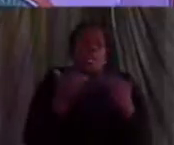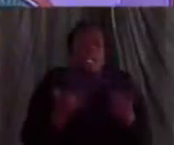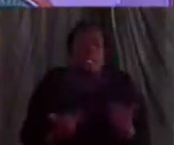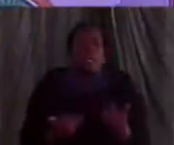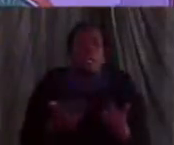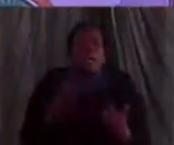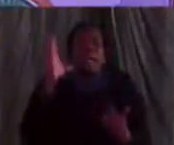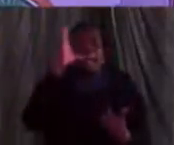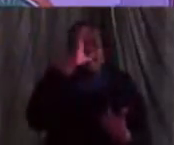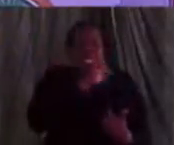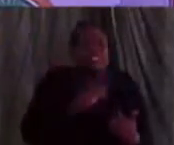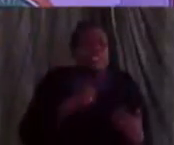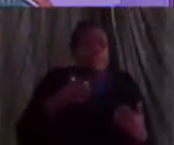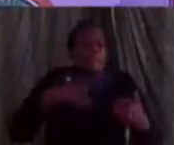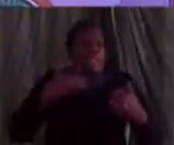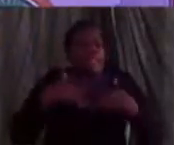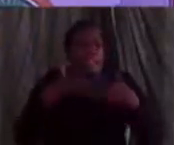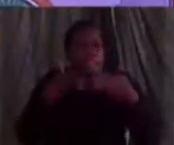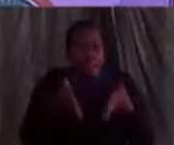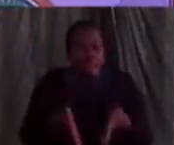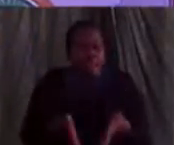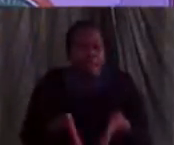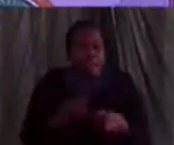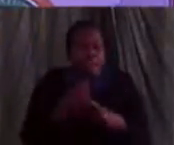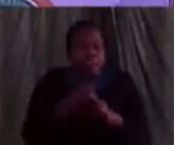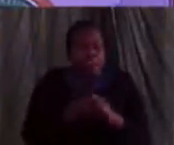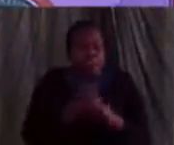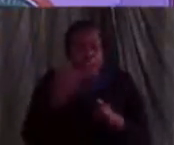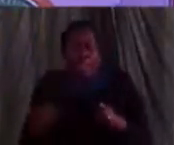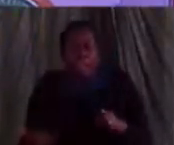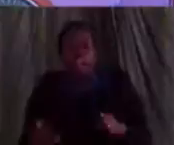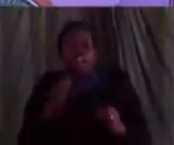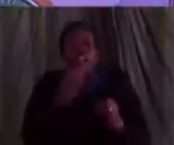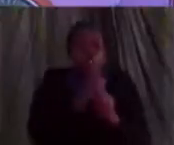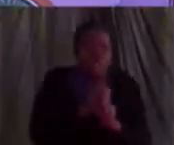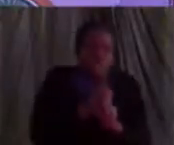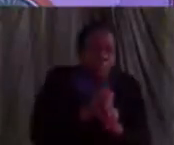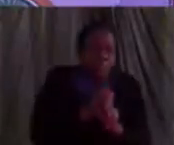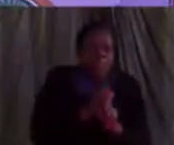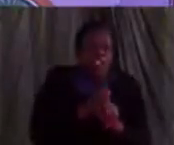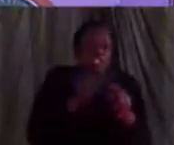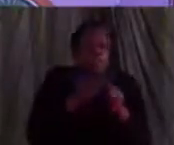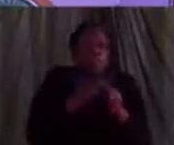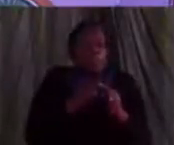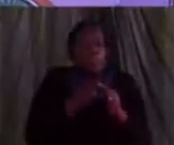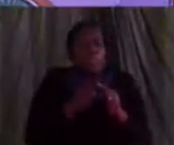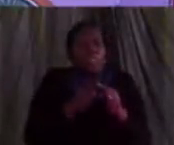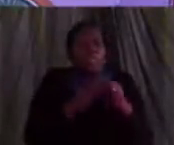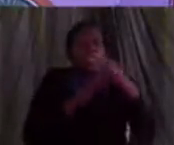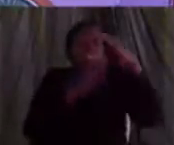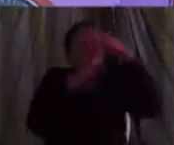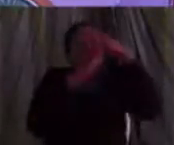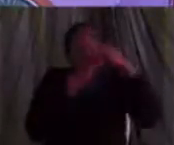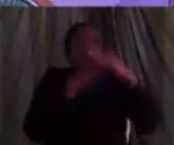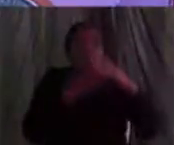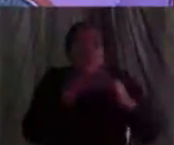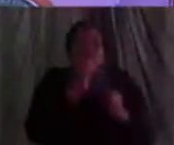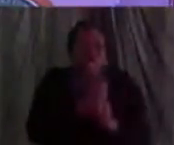misconduct to that extent, from a junior officer from a senior officer to a junior officer, or vice